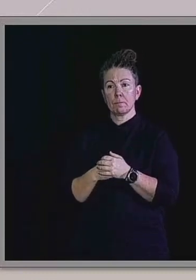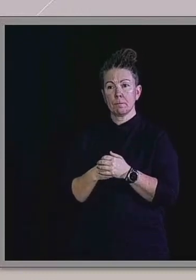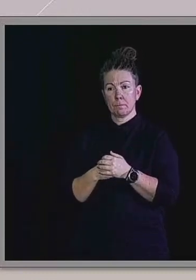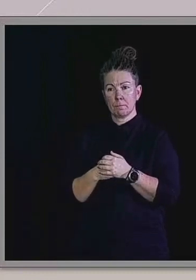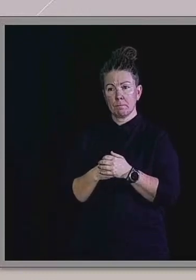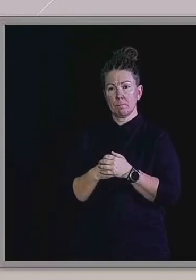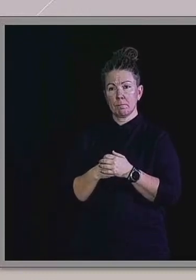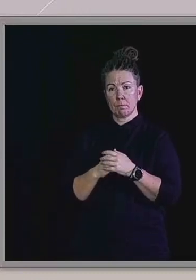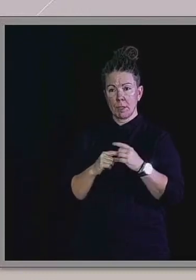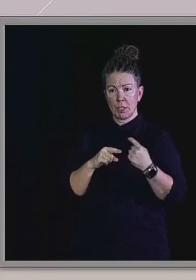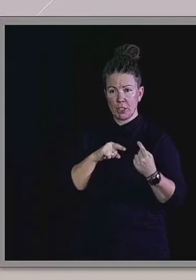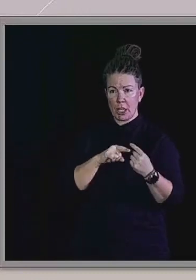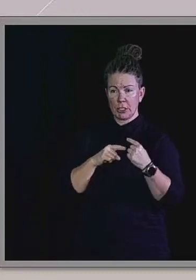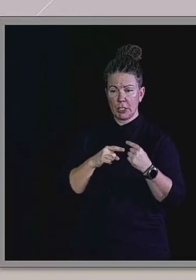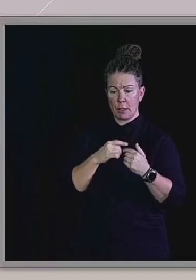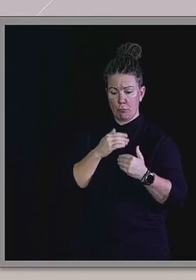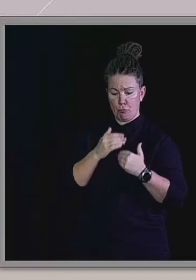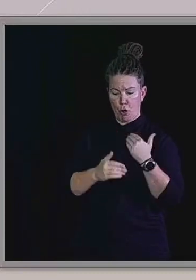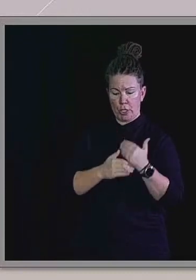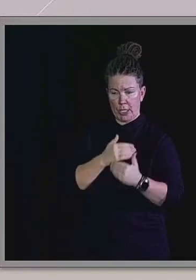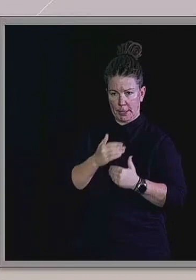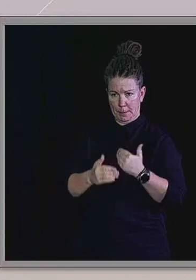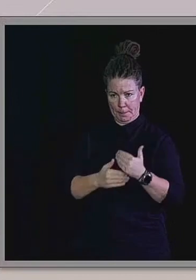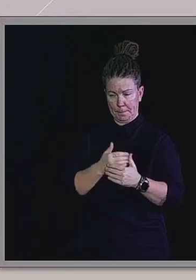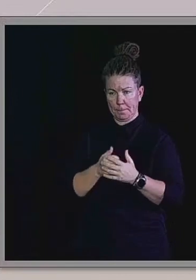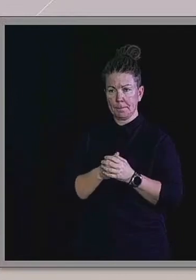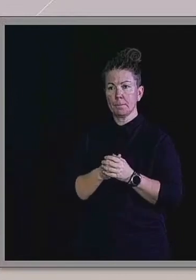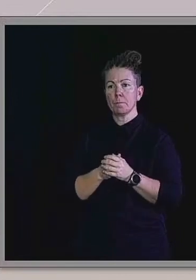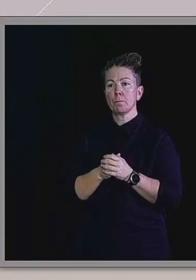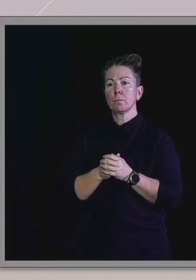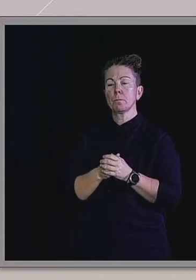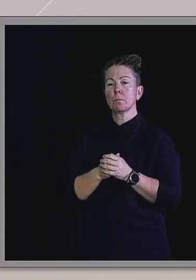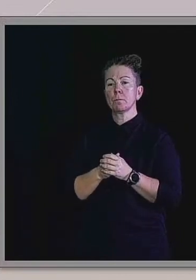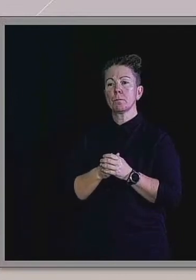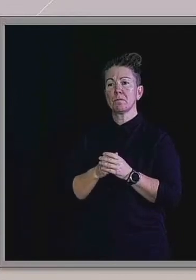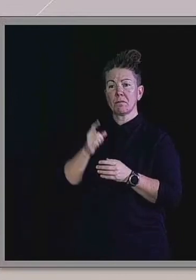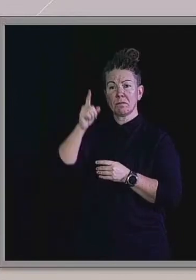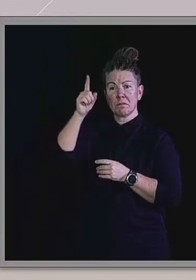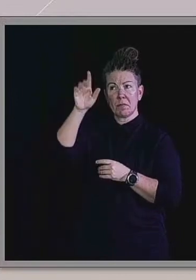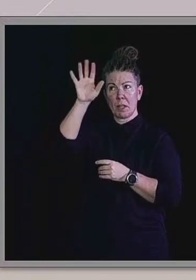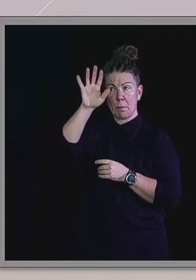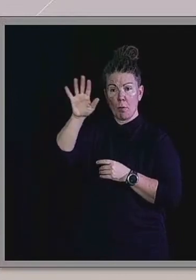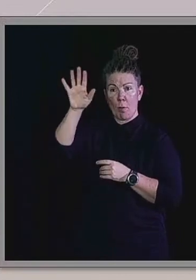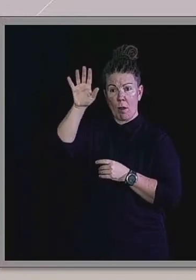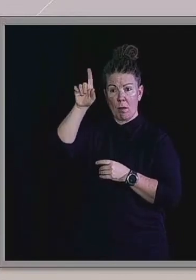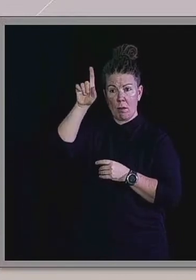process of then creating the Ngarangale. In the Pilbara alone, there's many Ngarangale, about